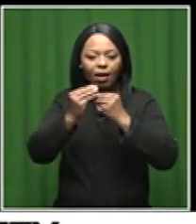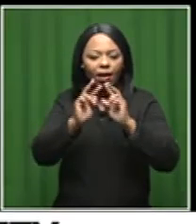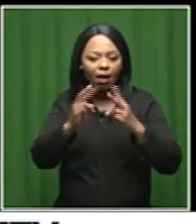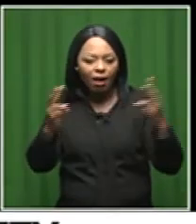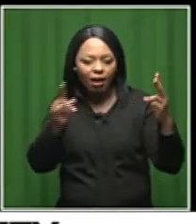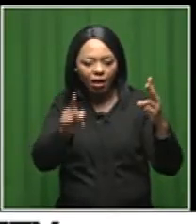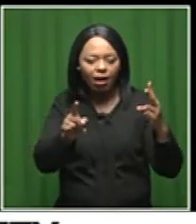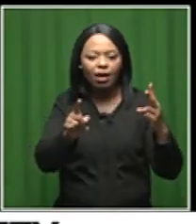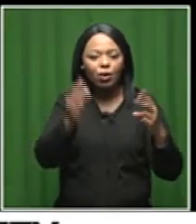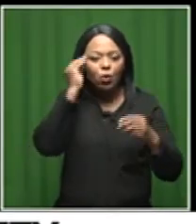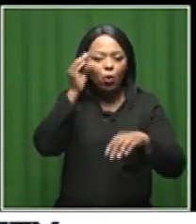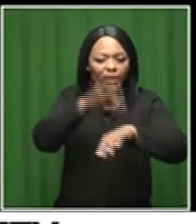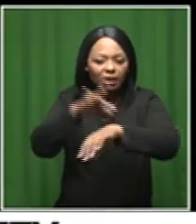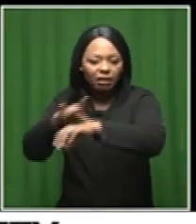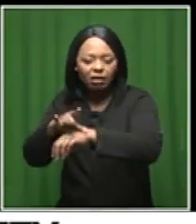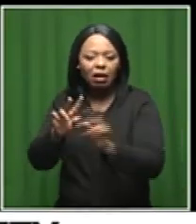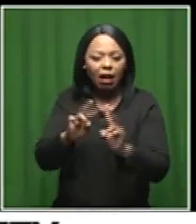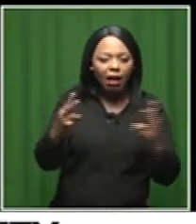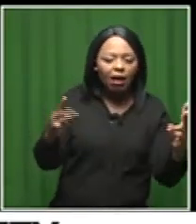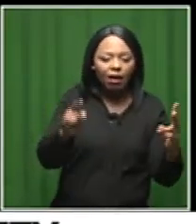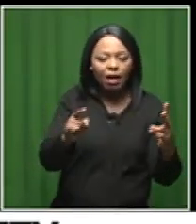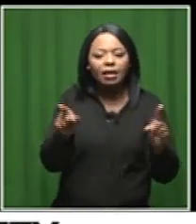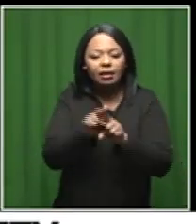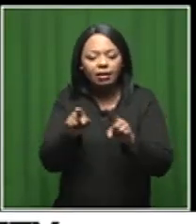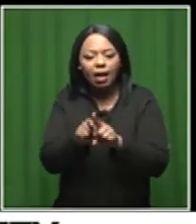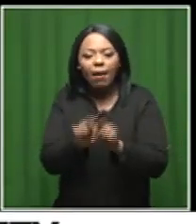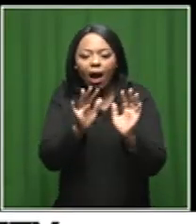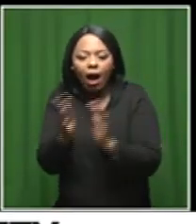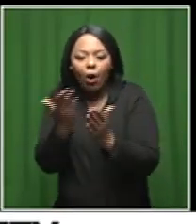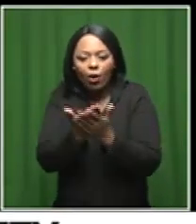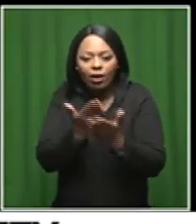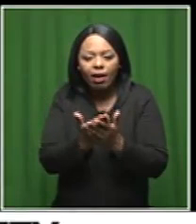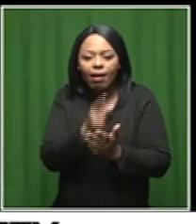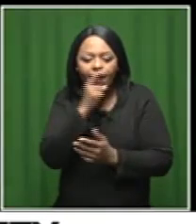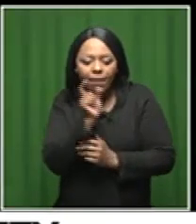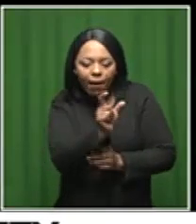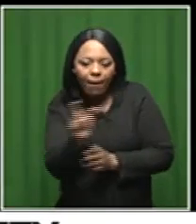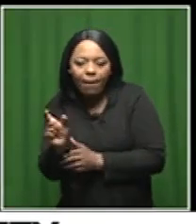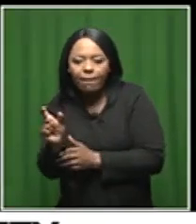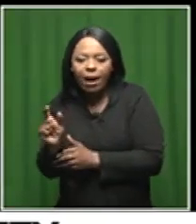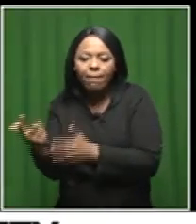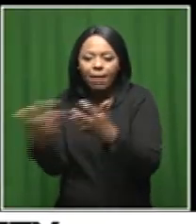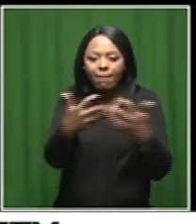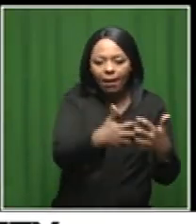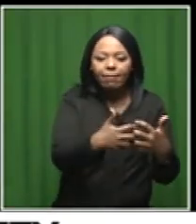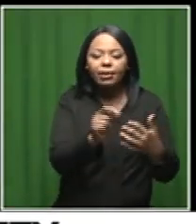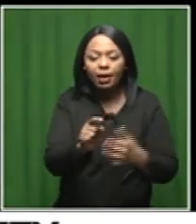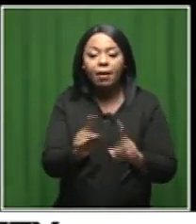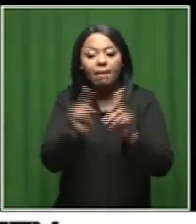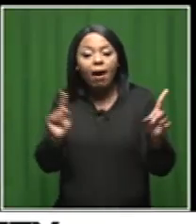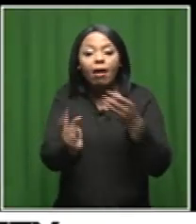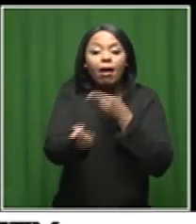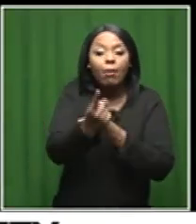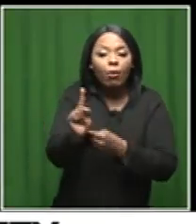all these diseases, and it's likely that we will be able to correct them as well. But what often happens is